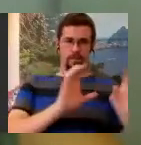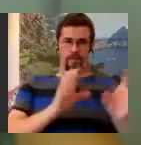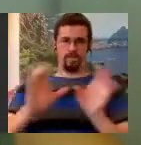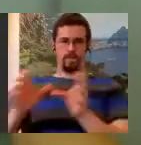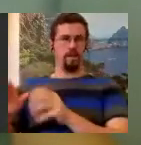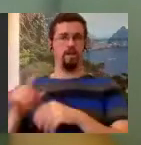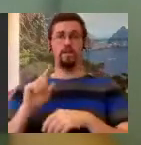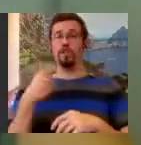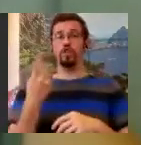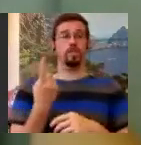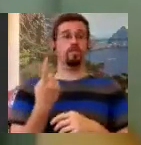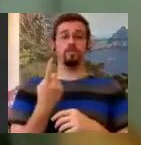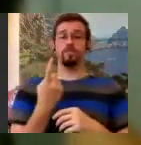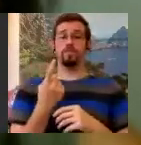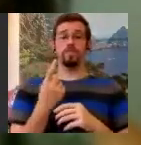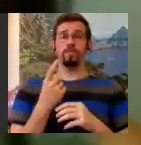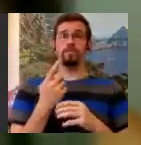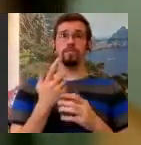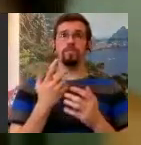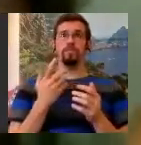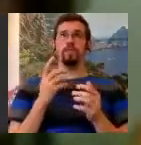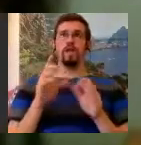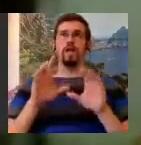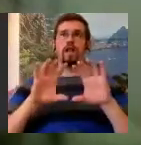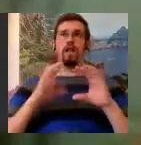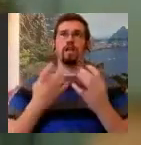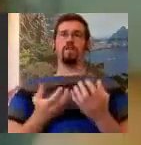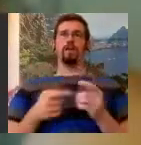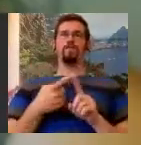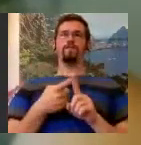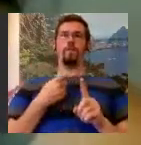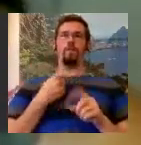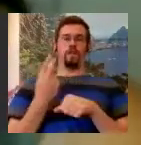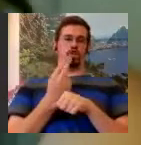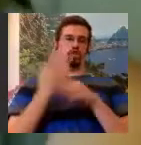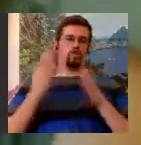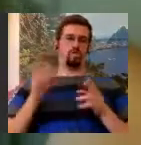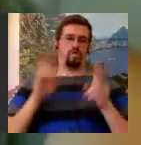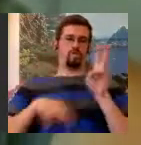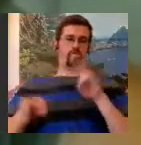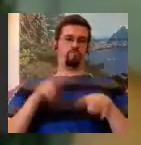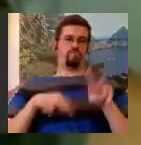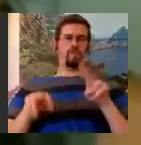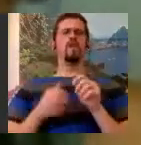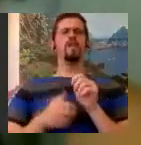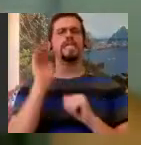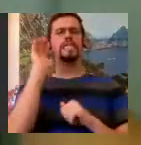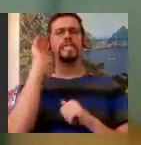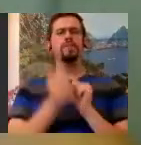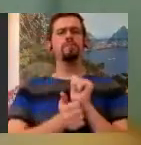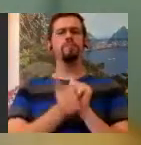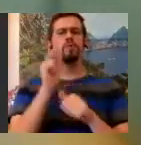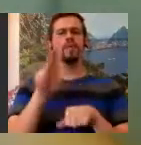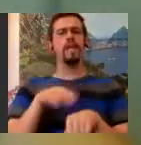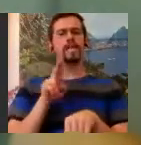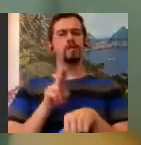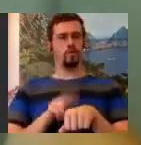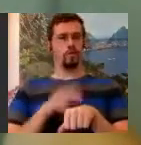according to an anatomical point of view, which seems to be the most natural one to choose a